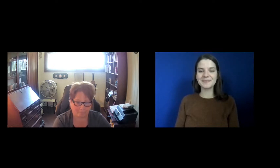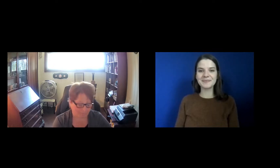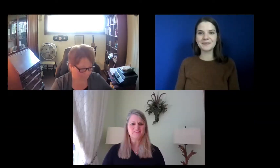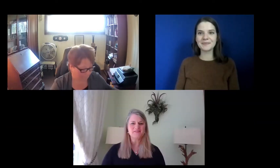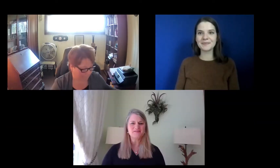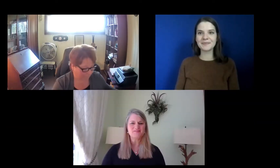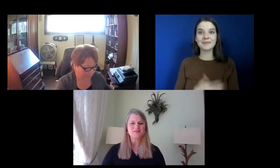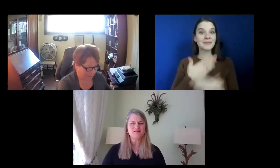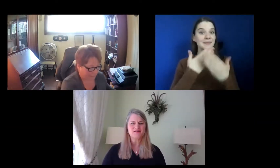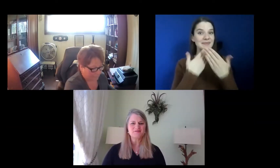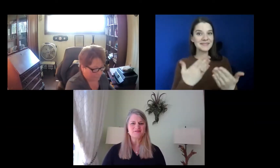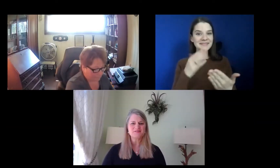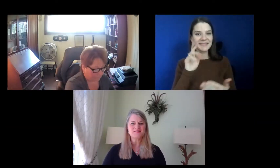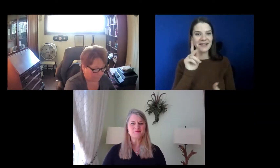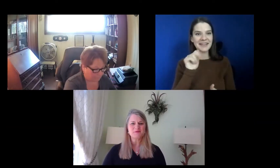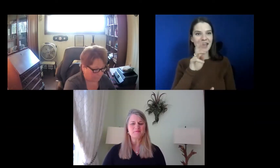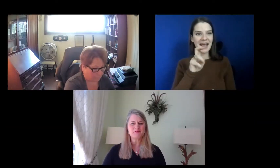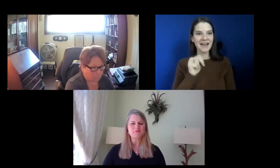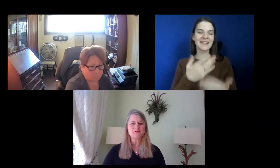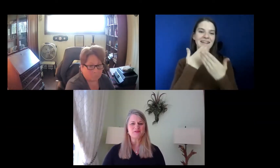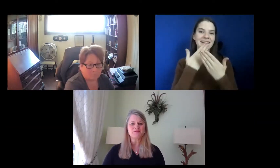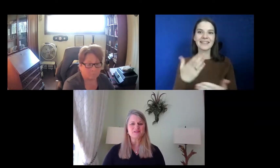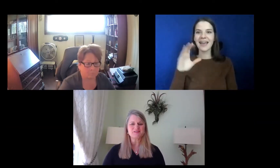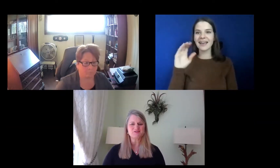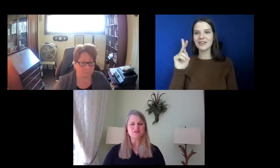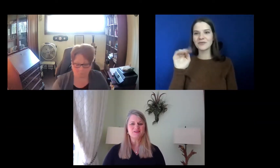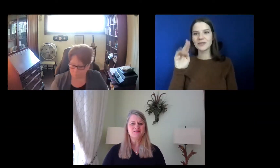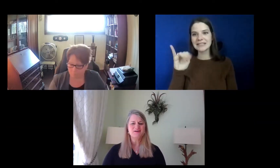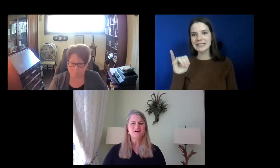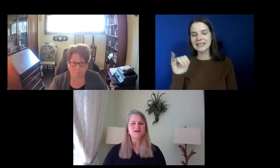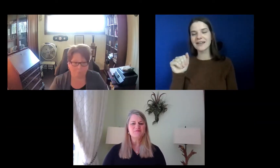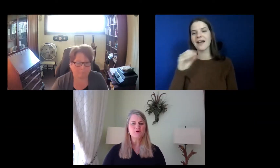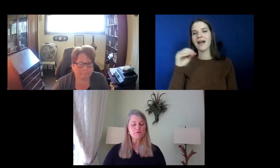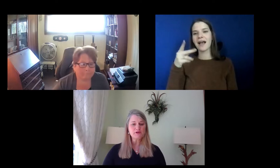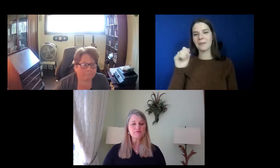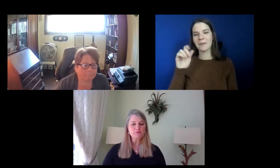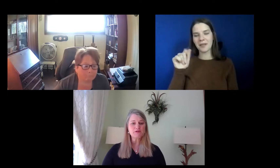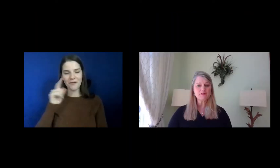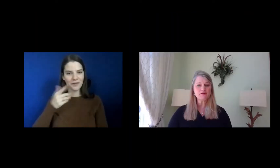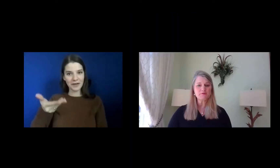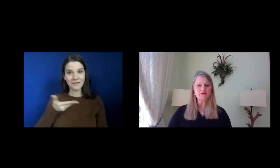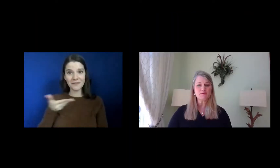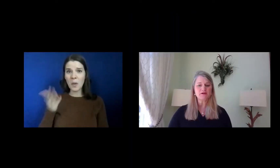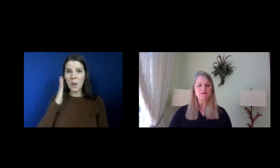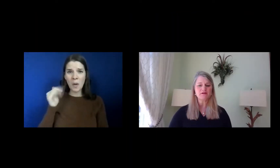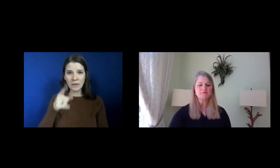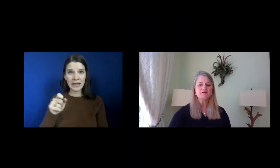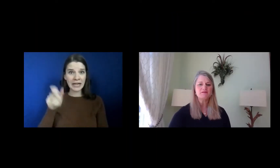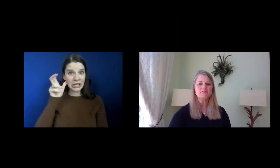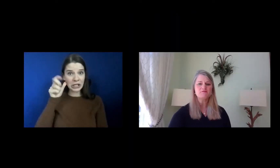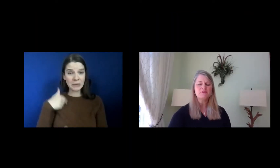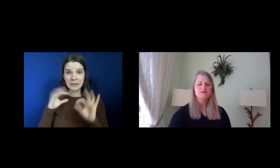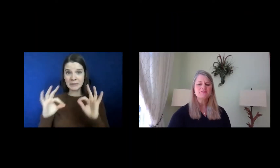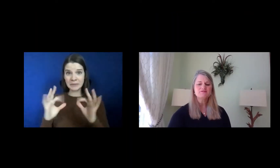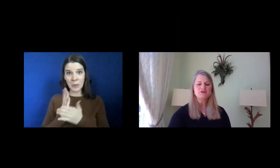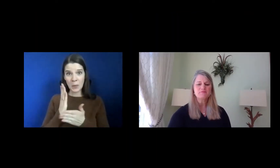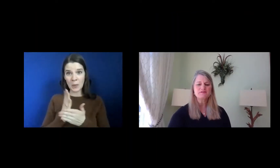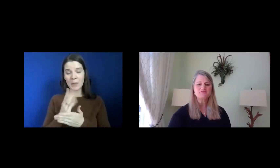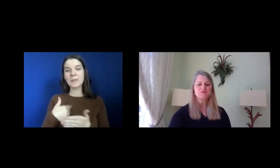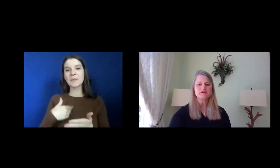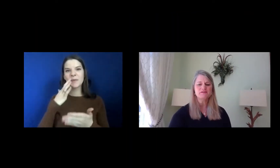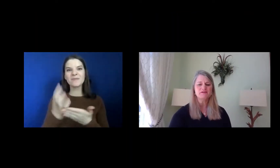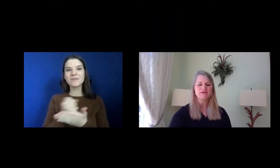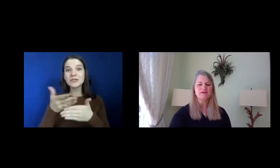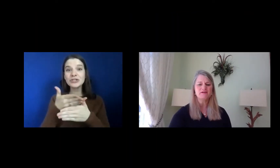Thanks, Karen, and thanks, Christina and Pamela, for the invitation. Hopefully everyone can hear me okay. I'm going to now share